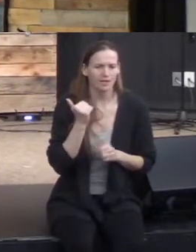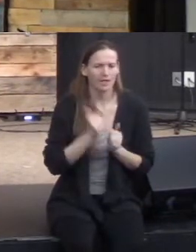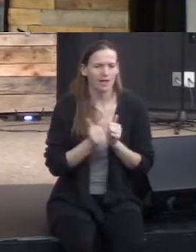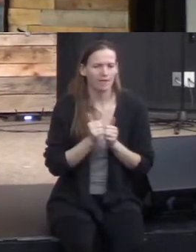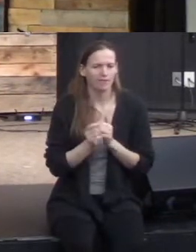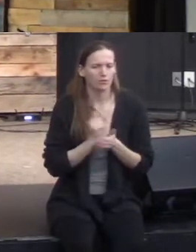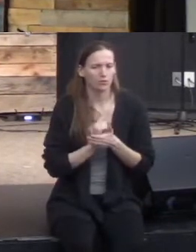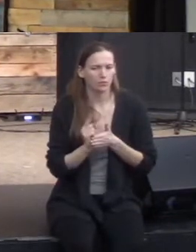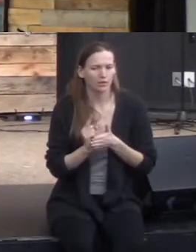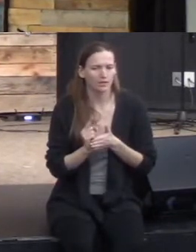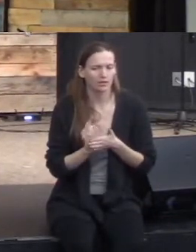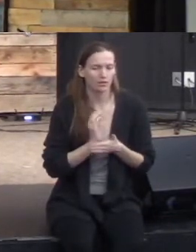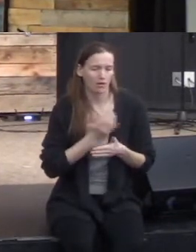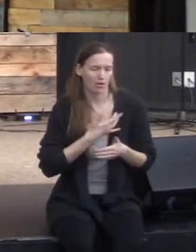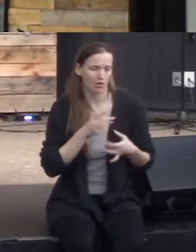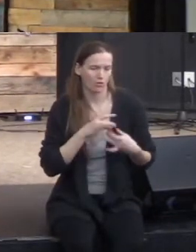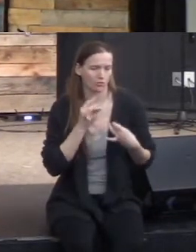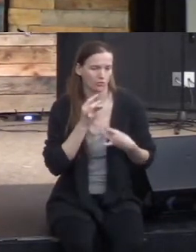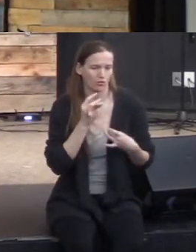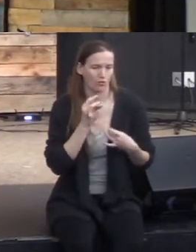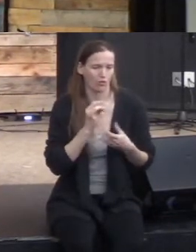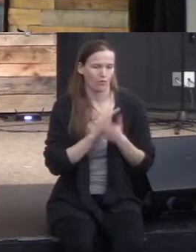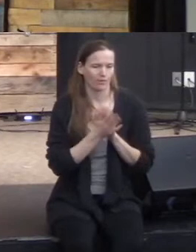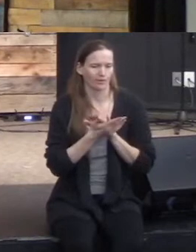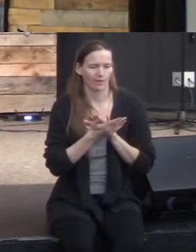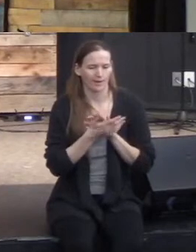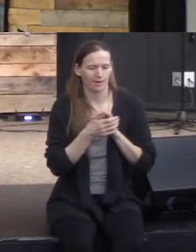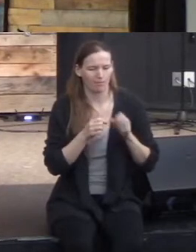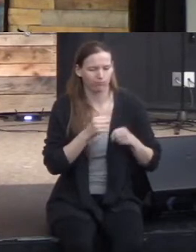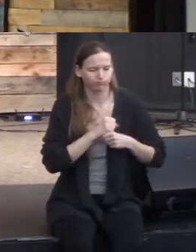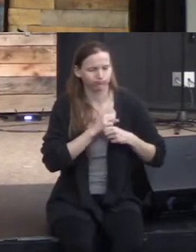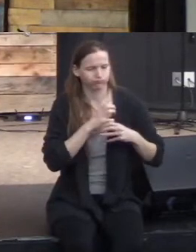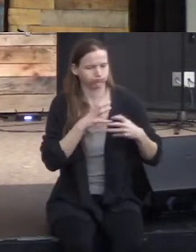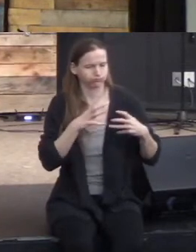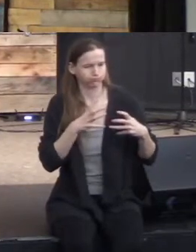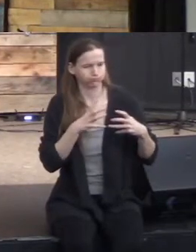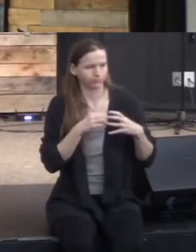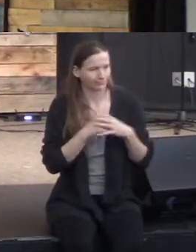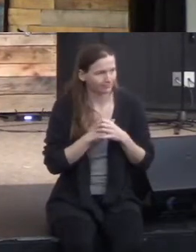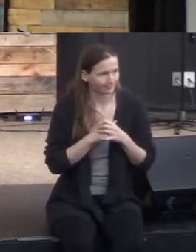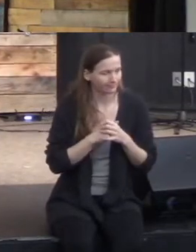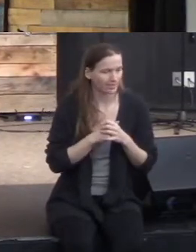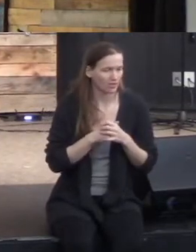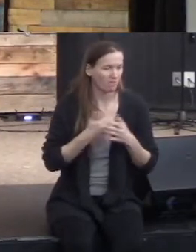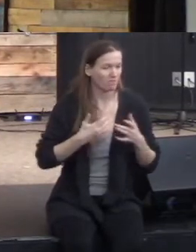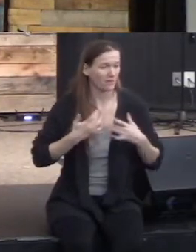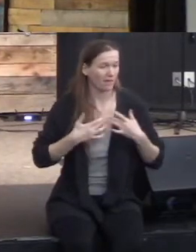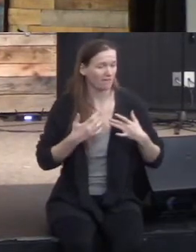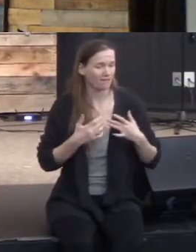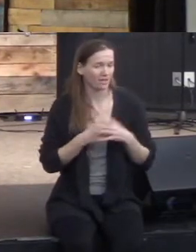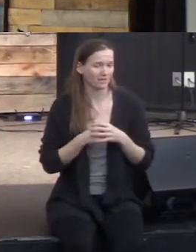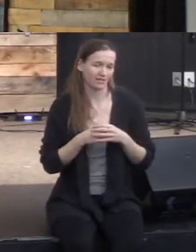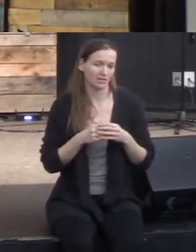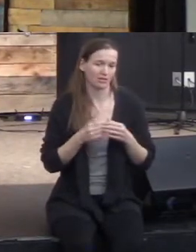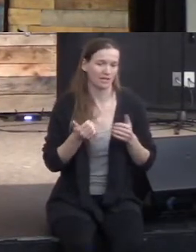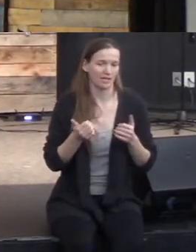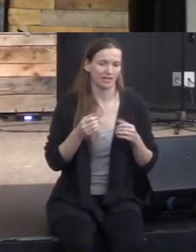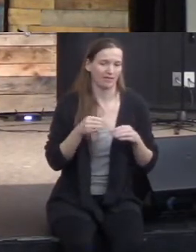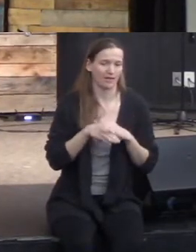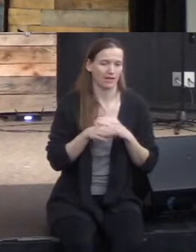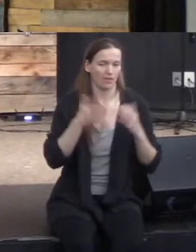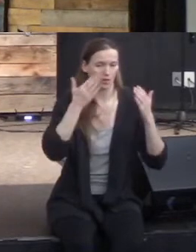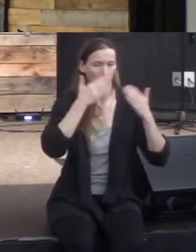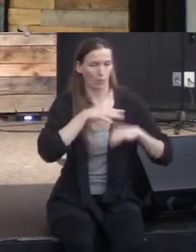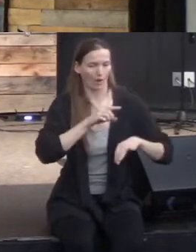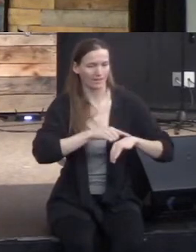got expanded and enlarged. And it was awesome. I kind of felt it even in the quiet times